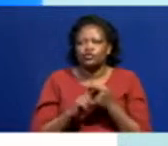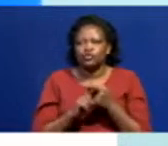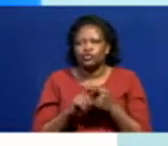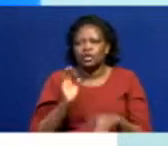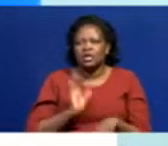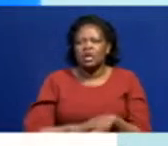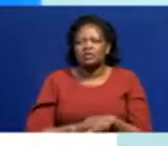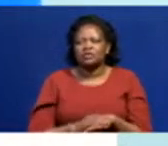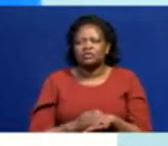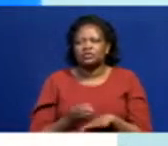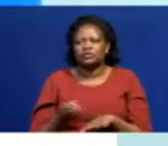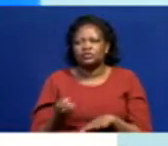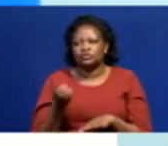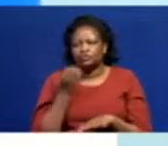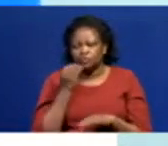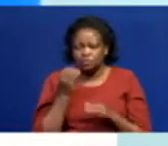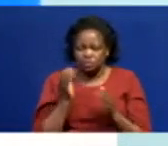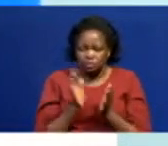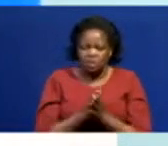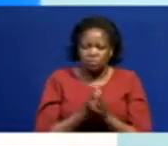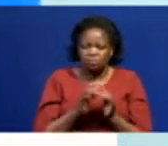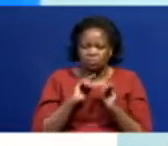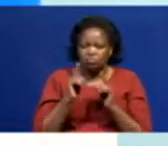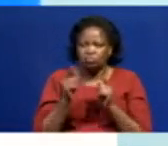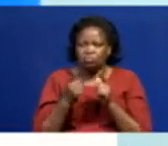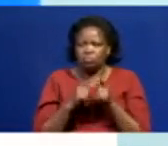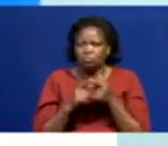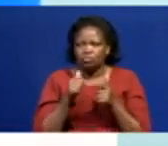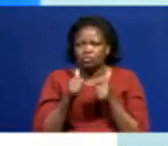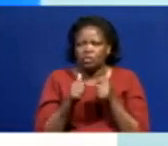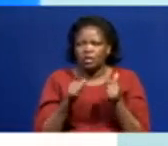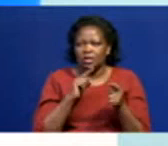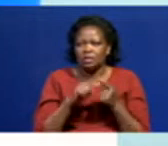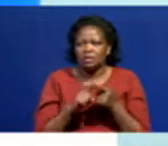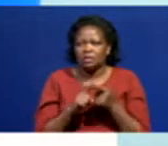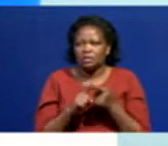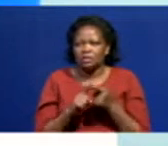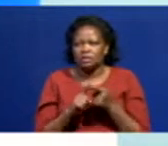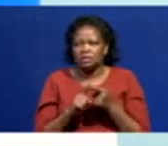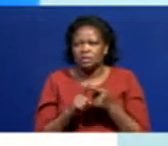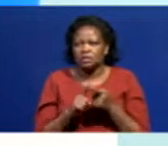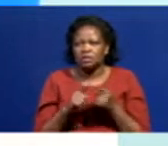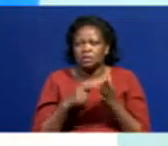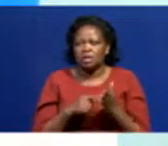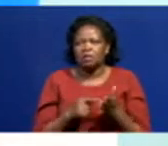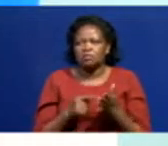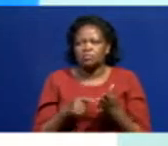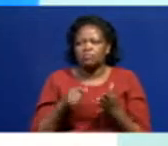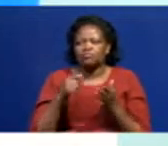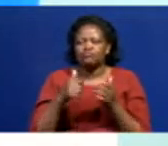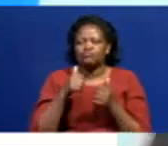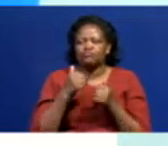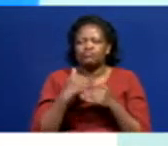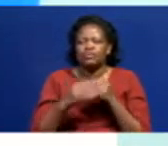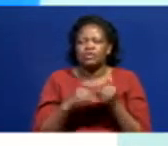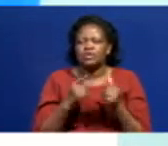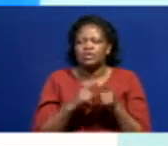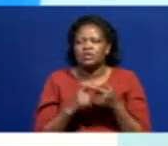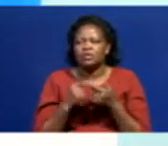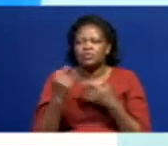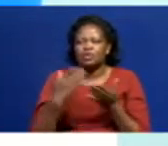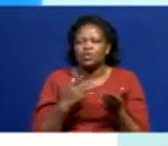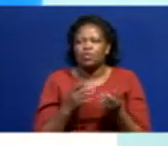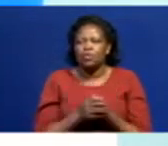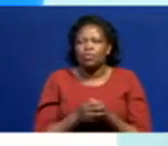fresh produce, handle it properly and take it to customers, which is exactly the kind of competence that Kwik-Basket has built. So now by bringing Kyosk